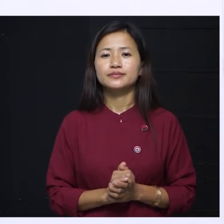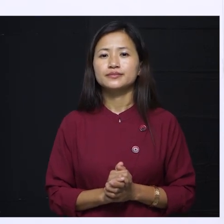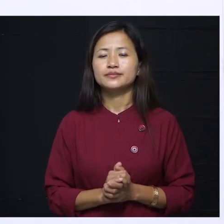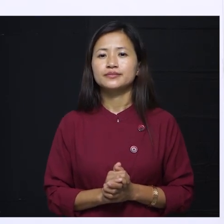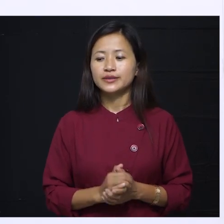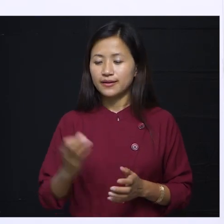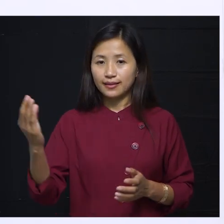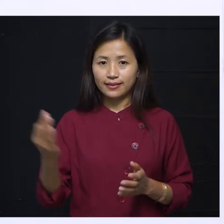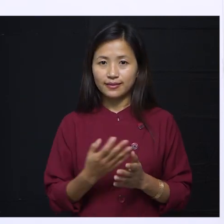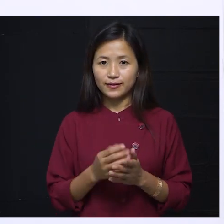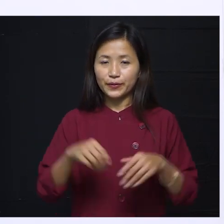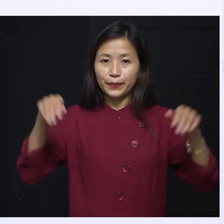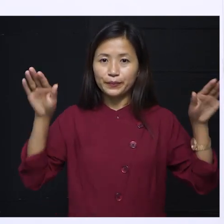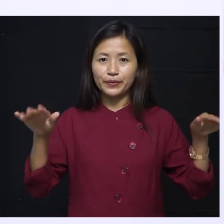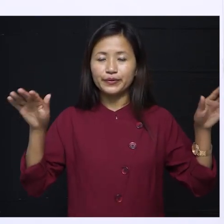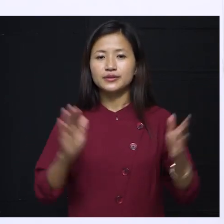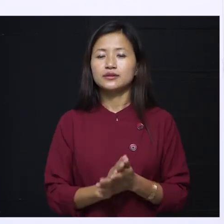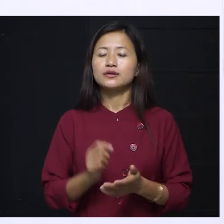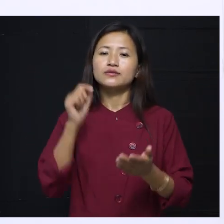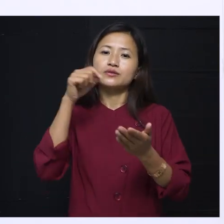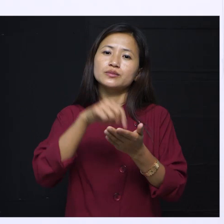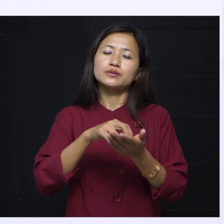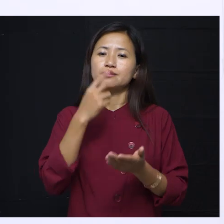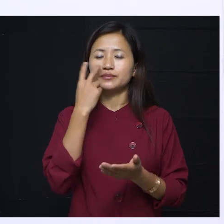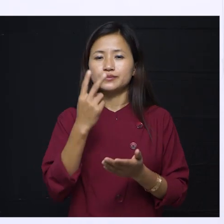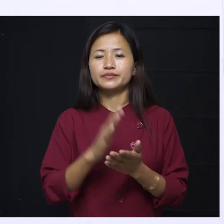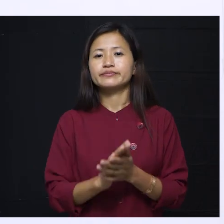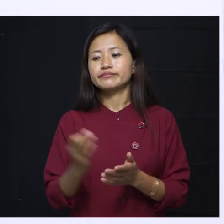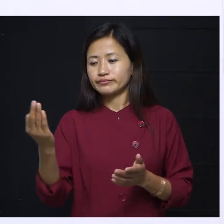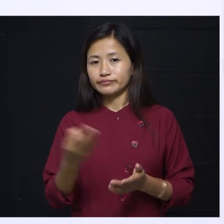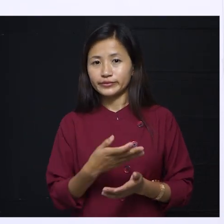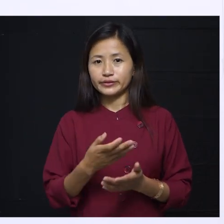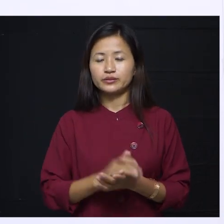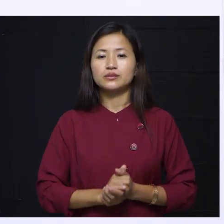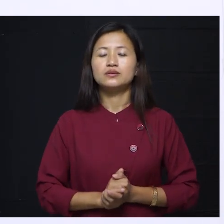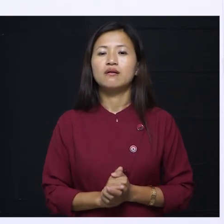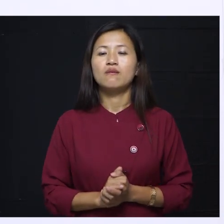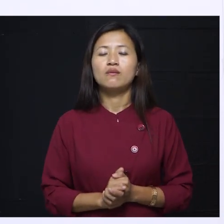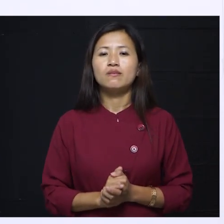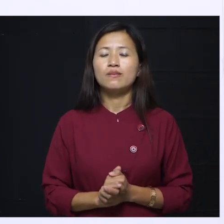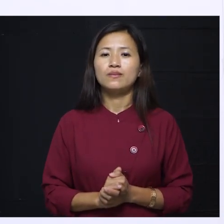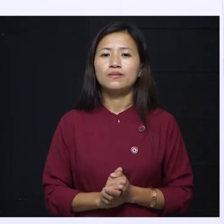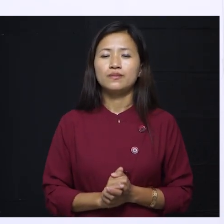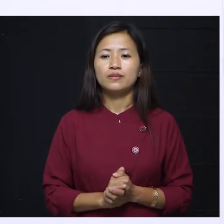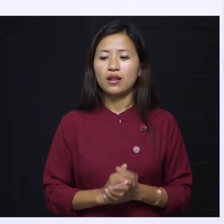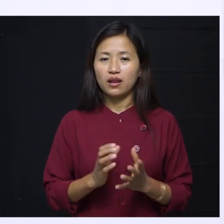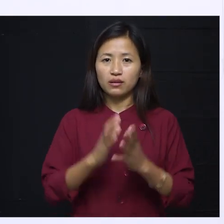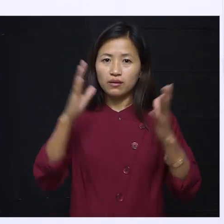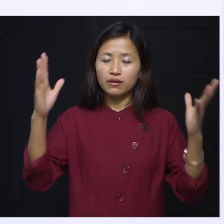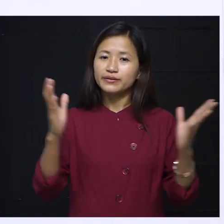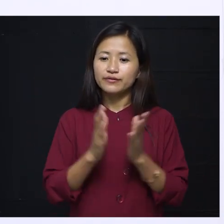This is a new bird that you have spotted. So let's take the word new and so on. So these are a lot of